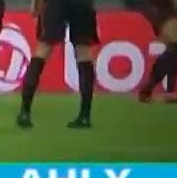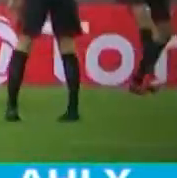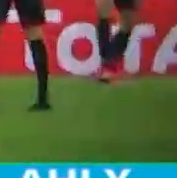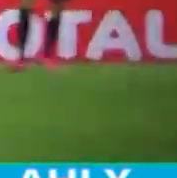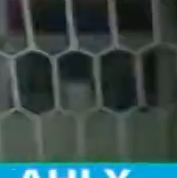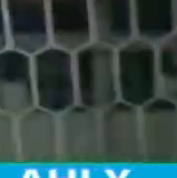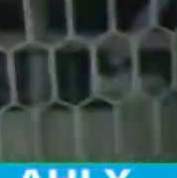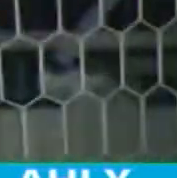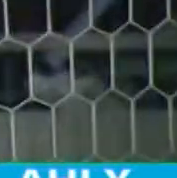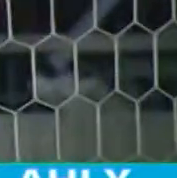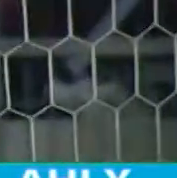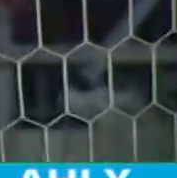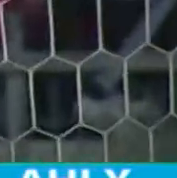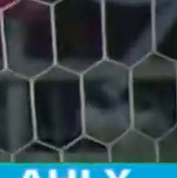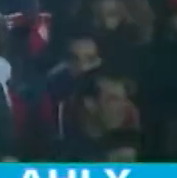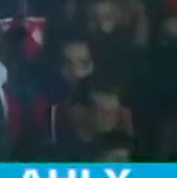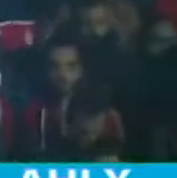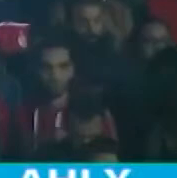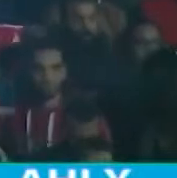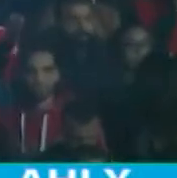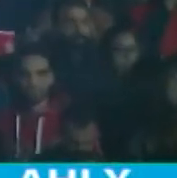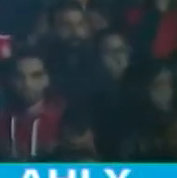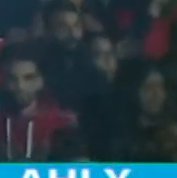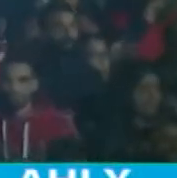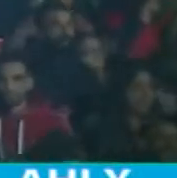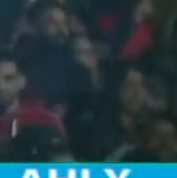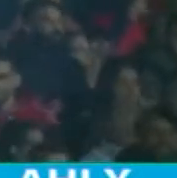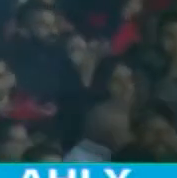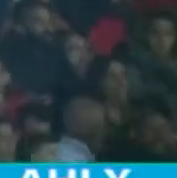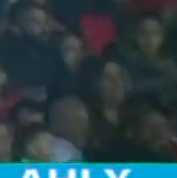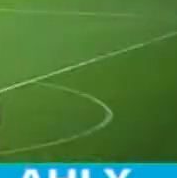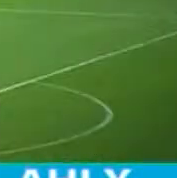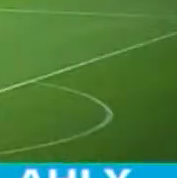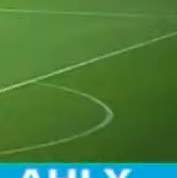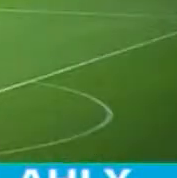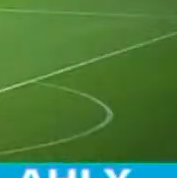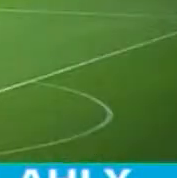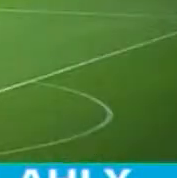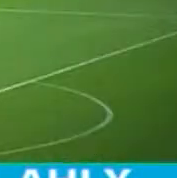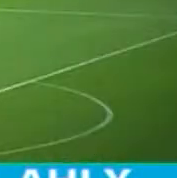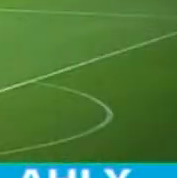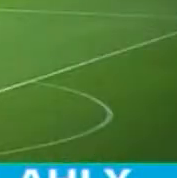standstill globally, soccer actions resume in Africa mid this month.